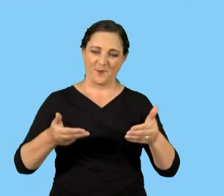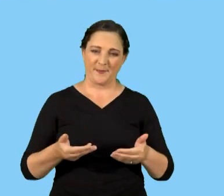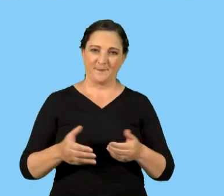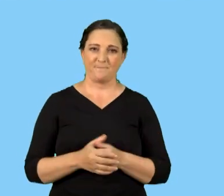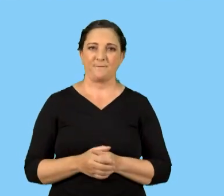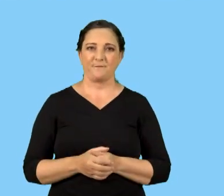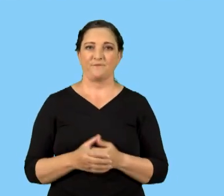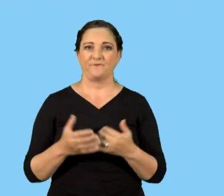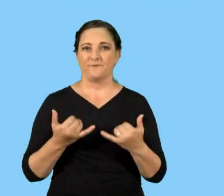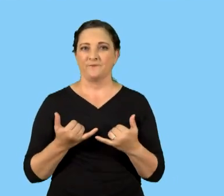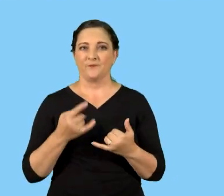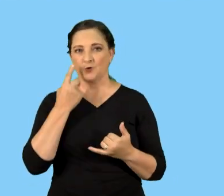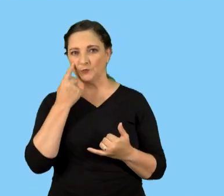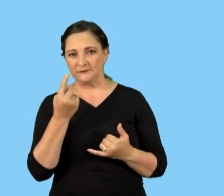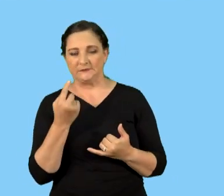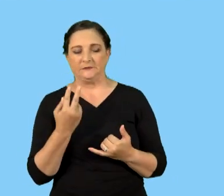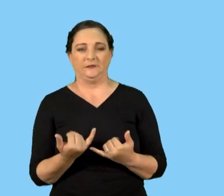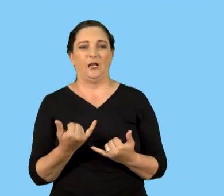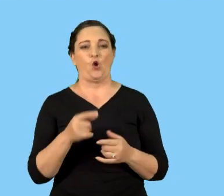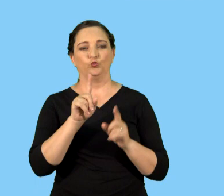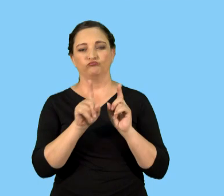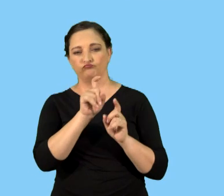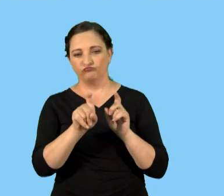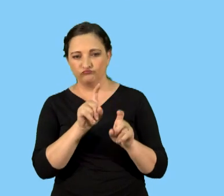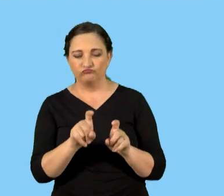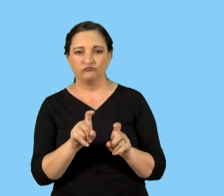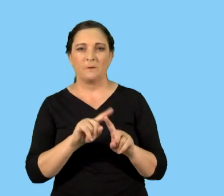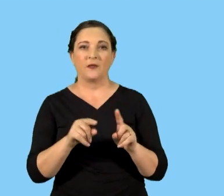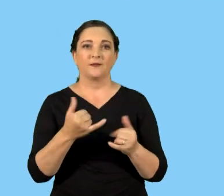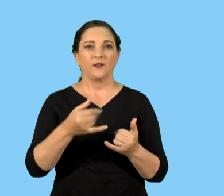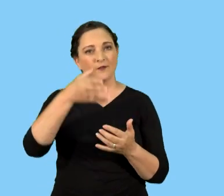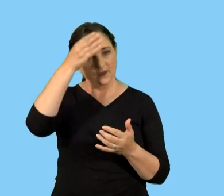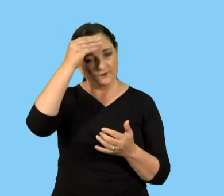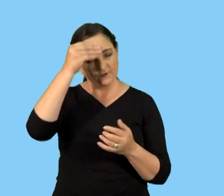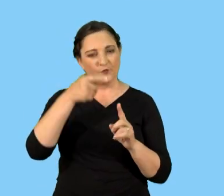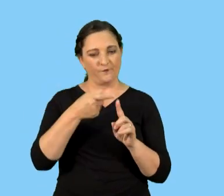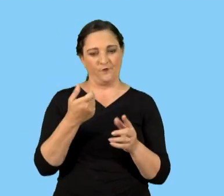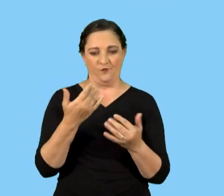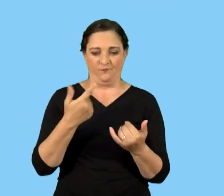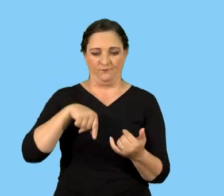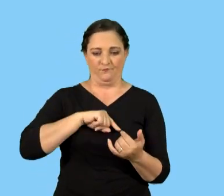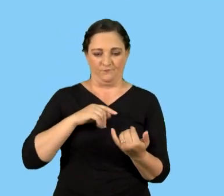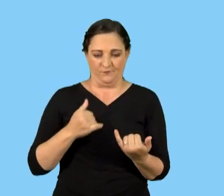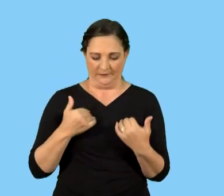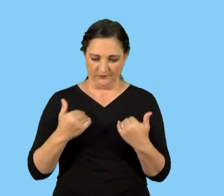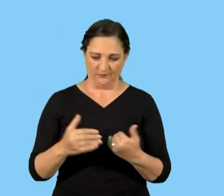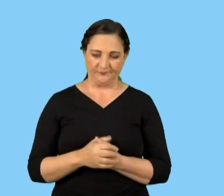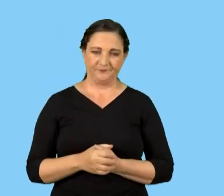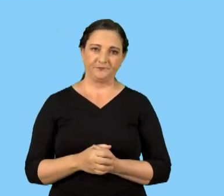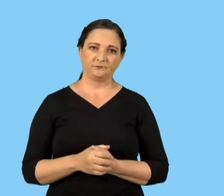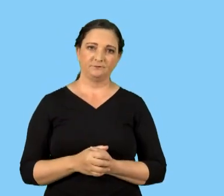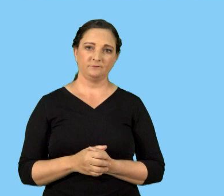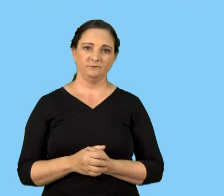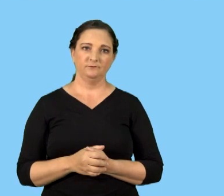Welcome back from an ad break. So now you're going to dive into our application questions. Again, they're based on the formation of rust and the prevention of rust. So let's